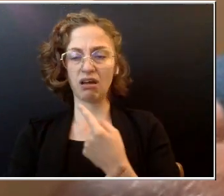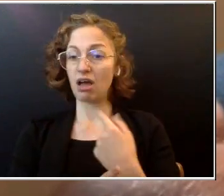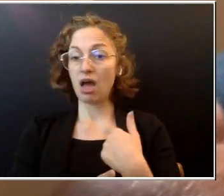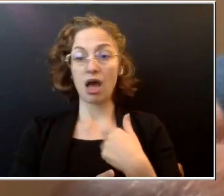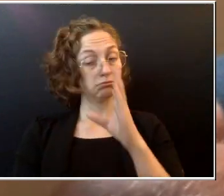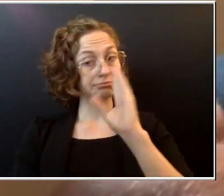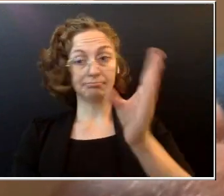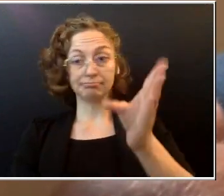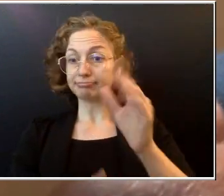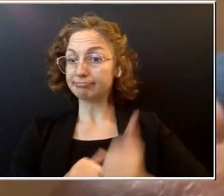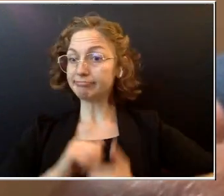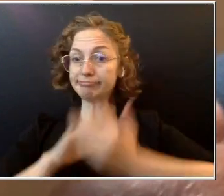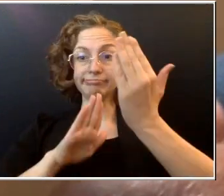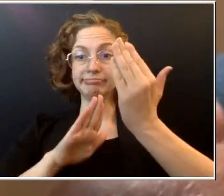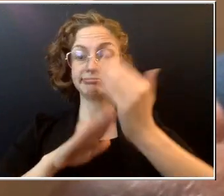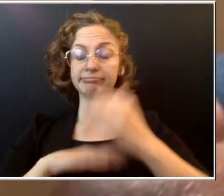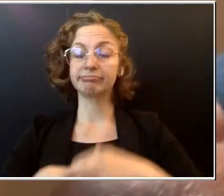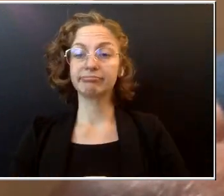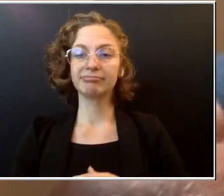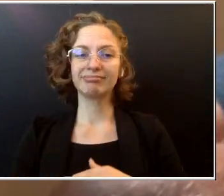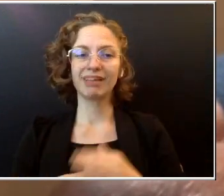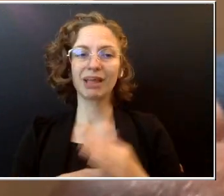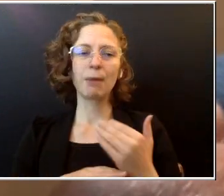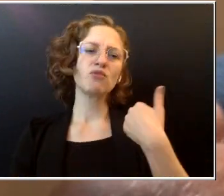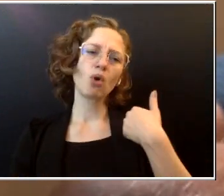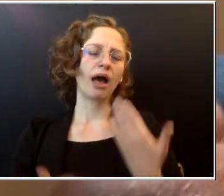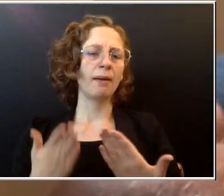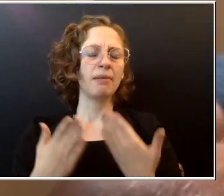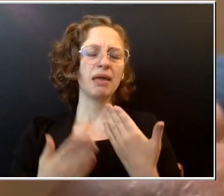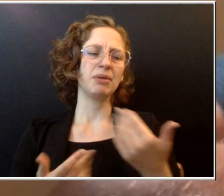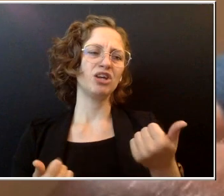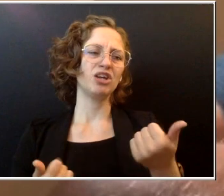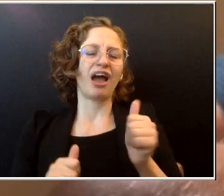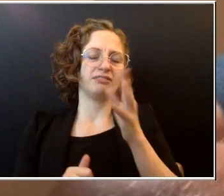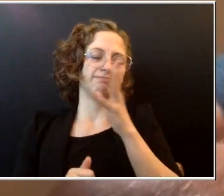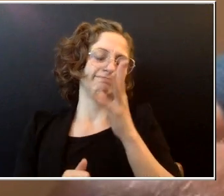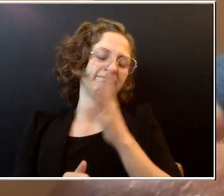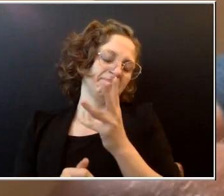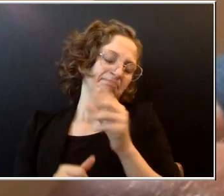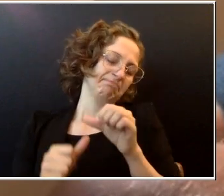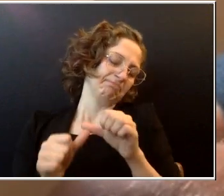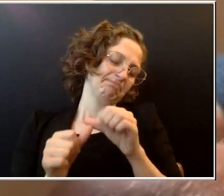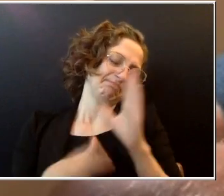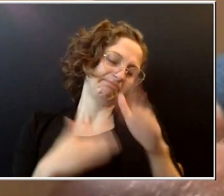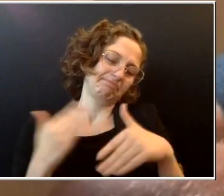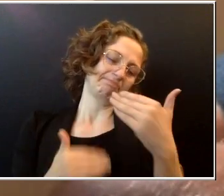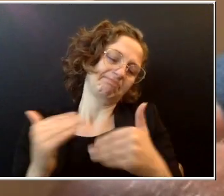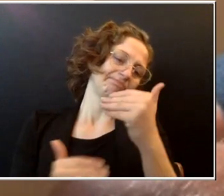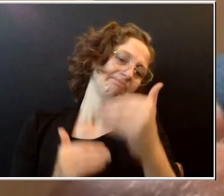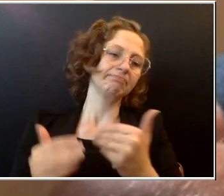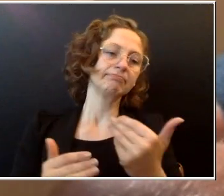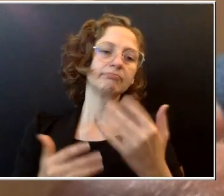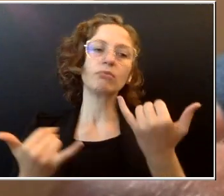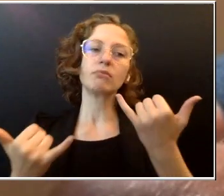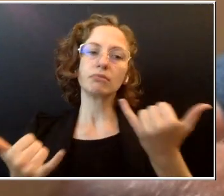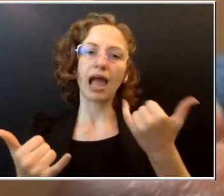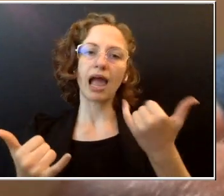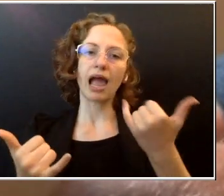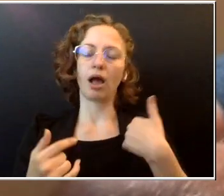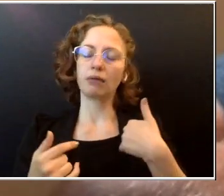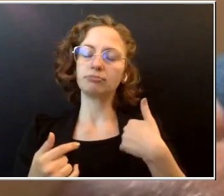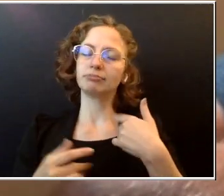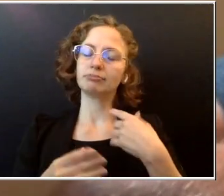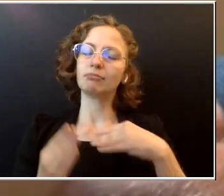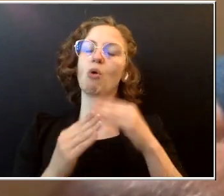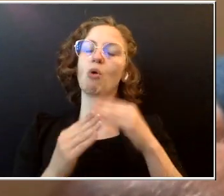to, just power through or whatever. But now I'm a little more vigilant as far as taking care of myself and staying on top of